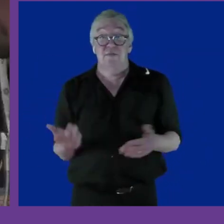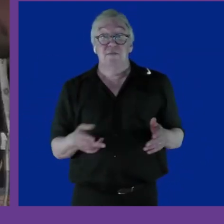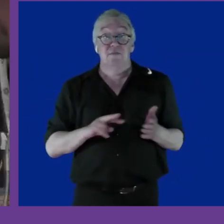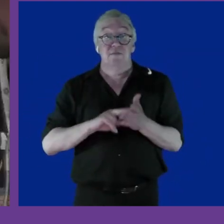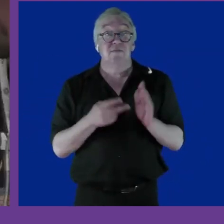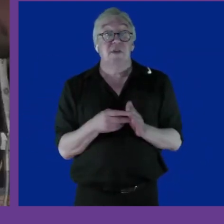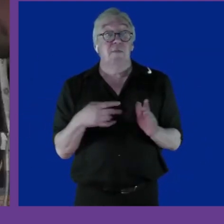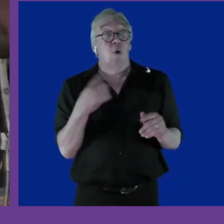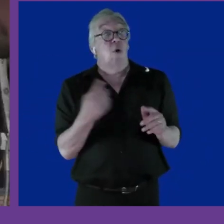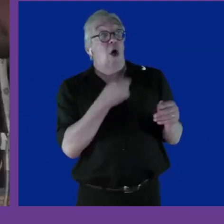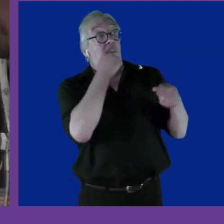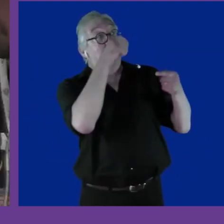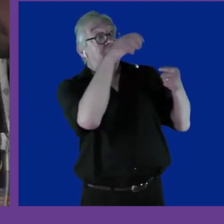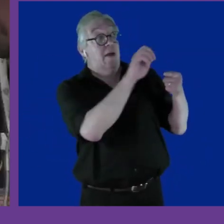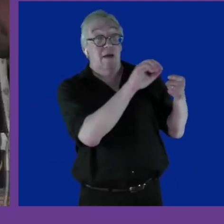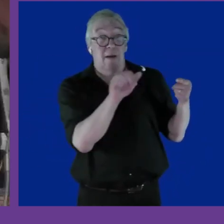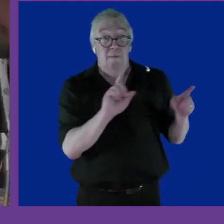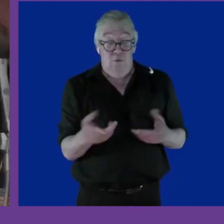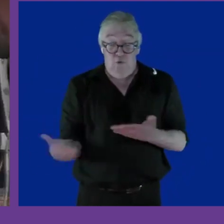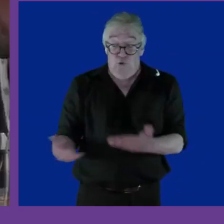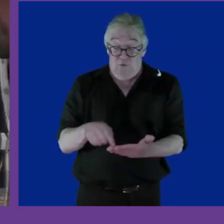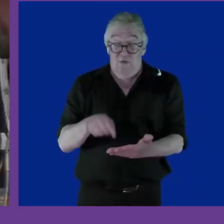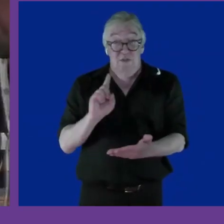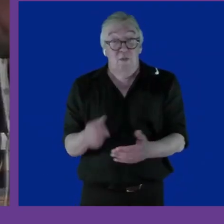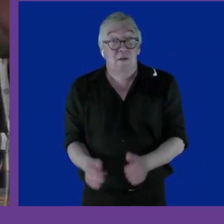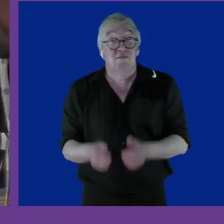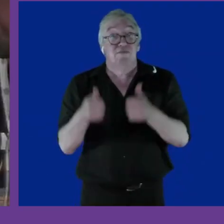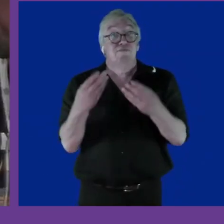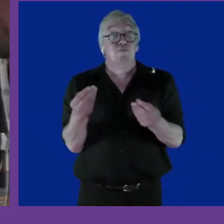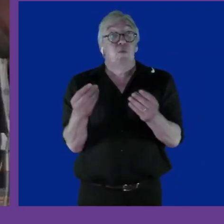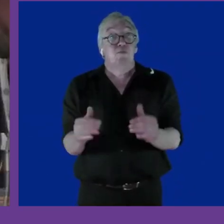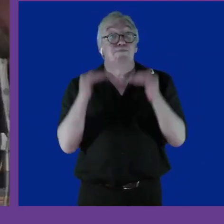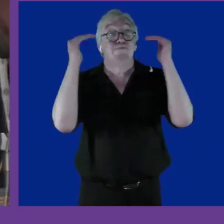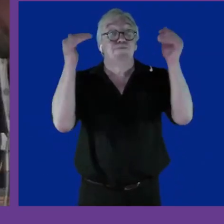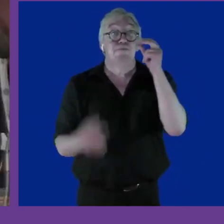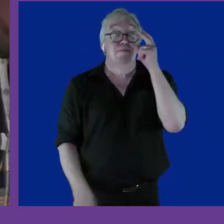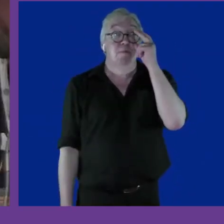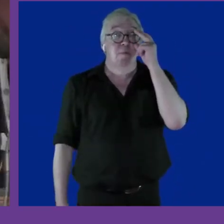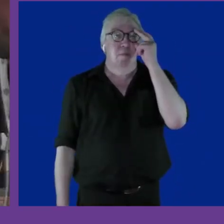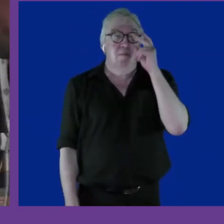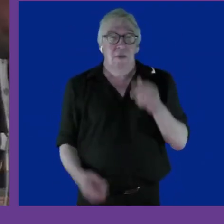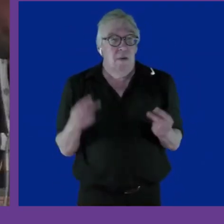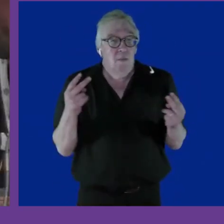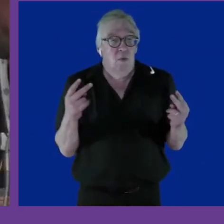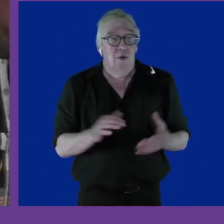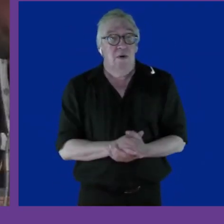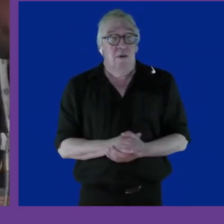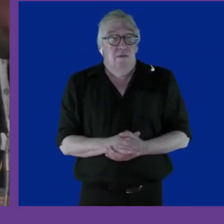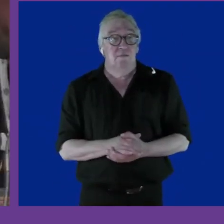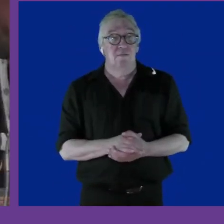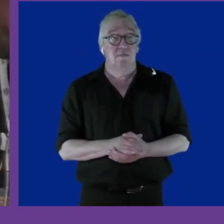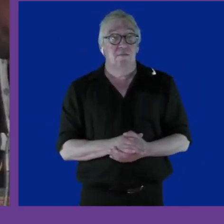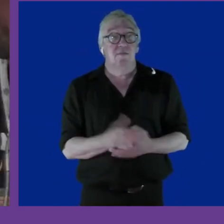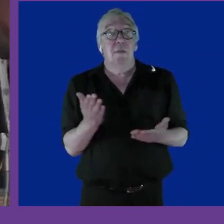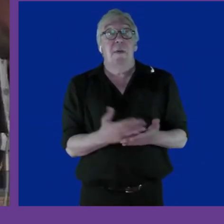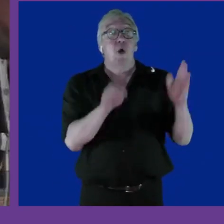are actually making your services better. And it's important because there might be some things which